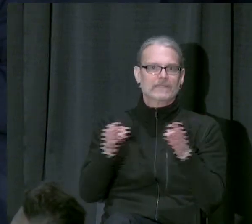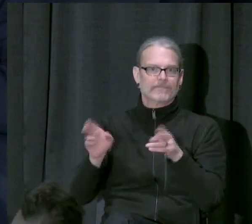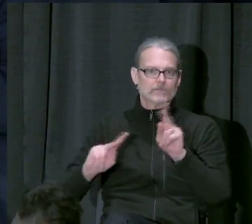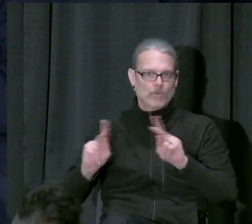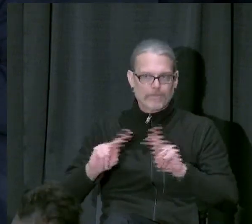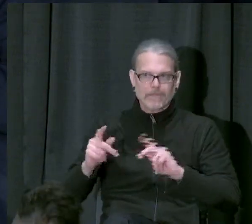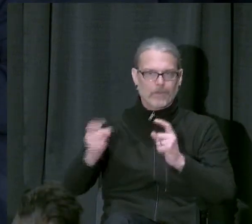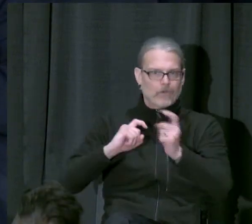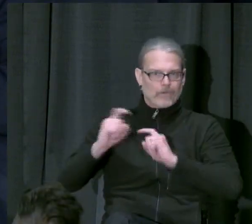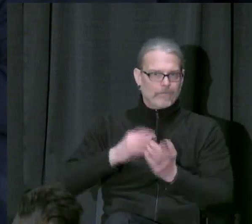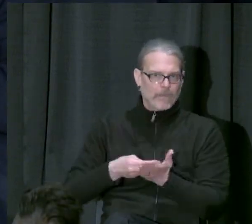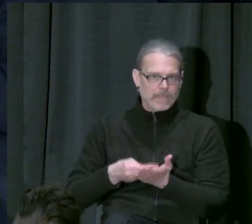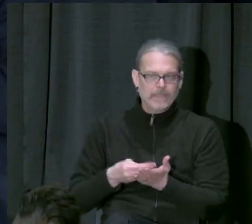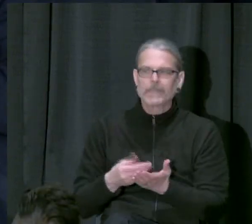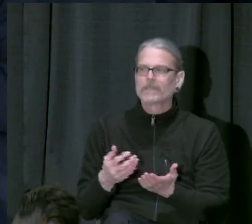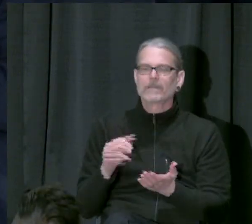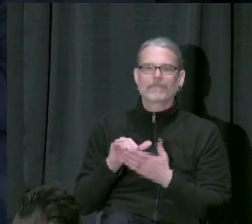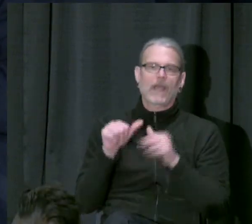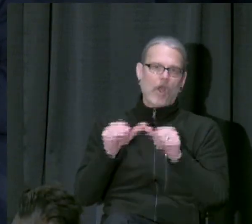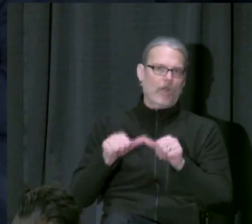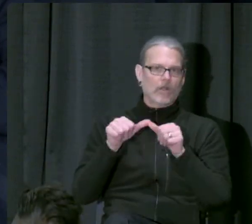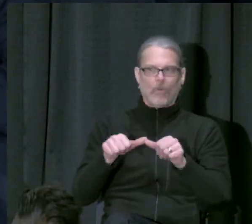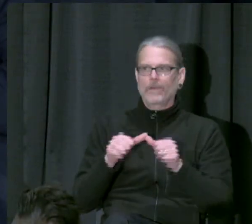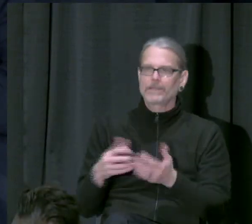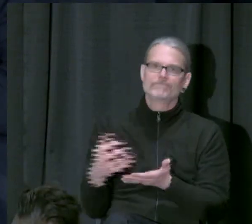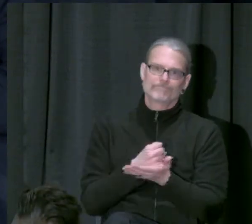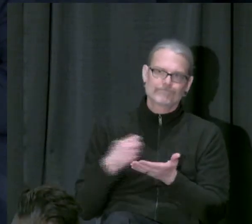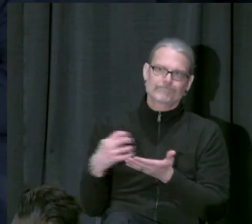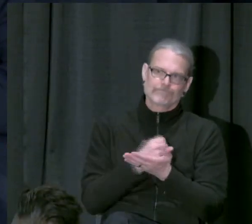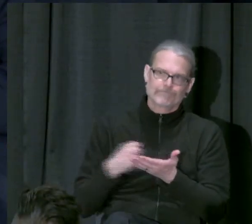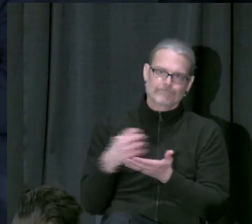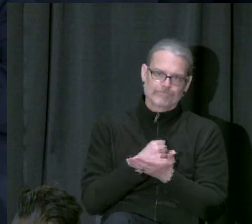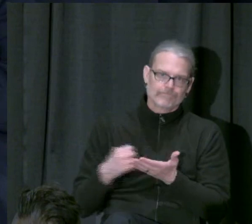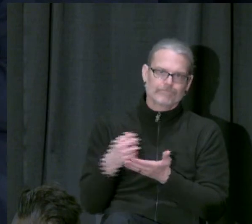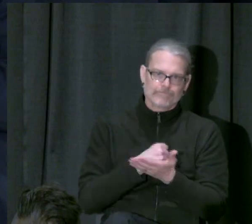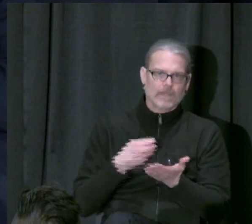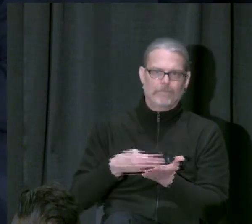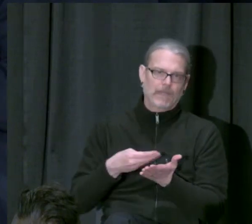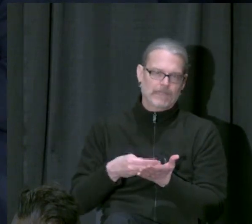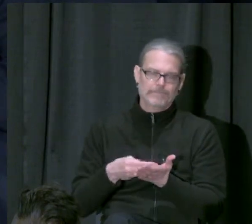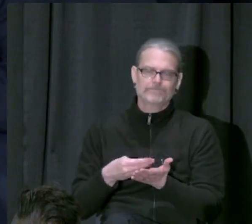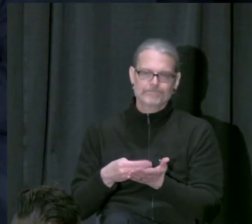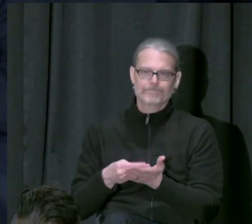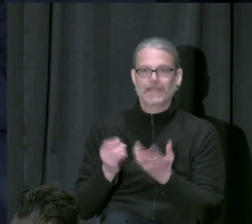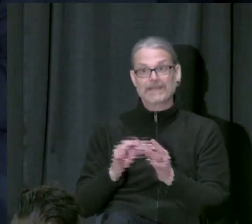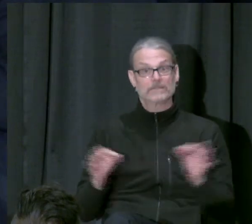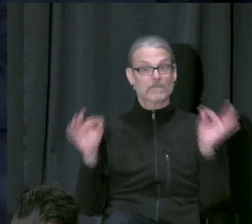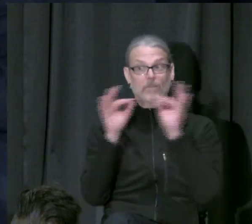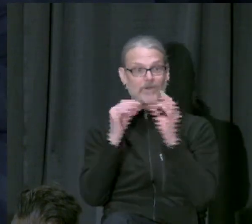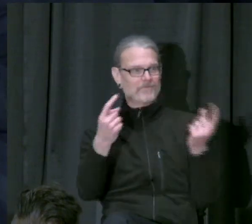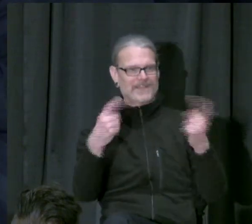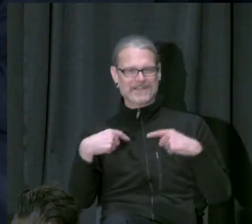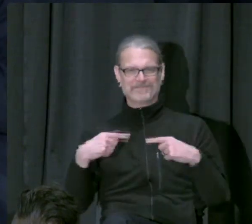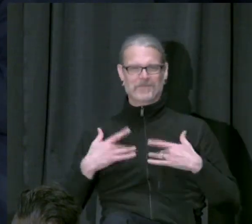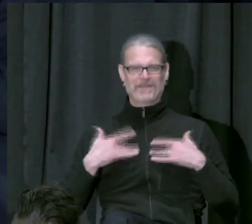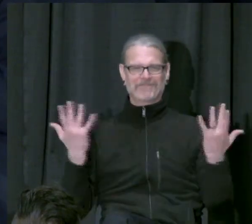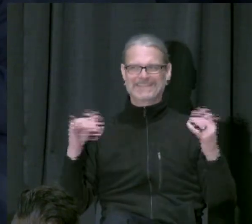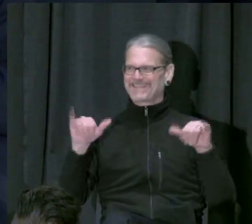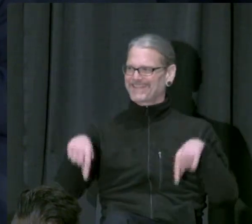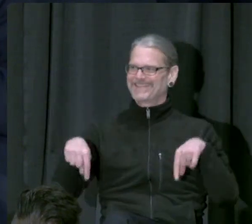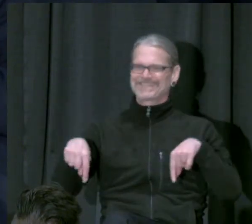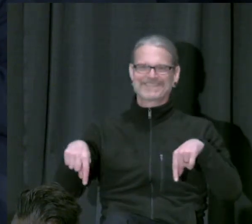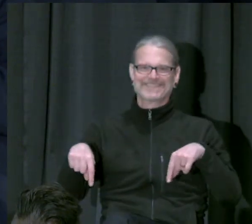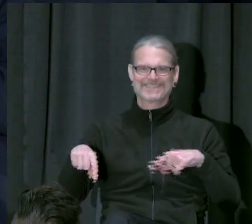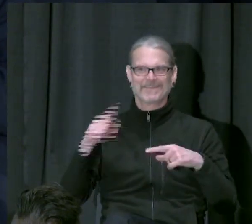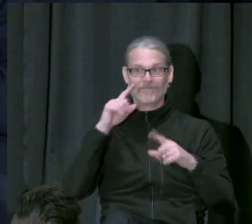It's just, that's always that ongoing process and always important. And we come to events like this to try to get more exposure